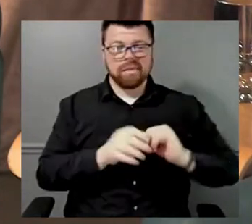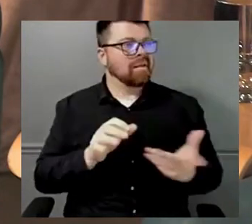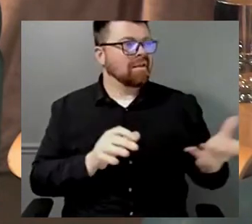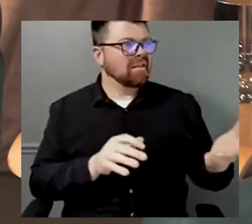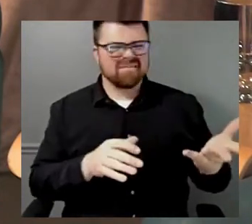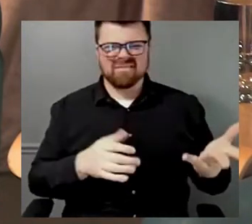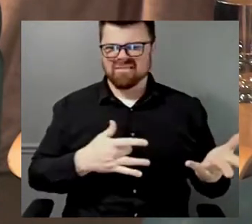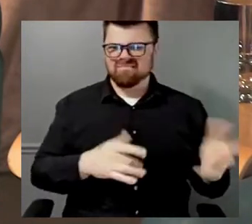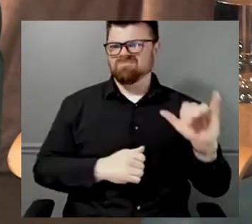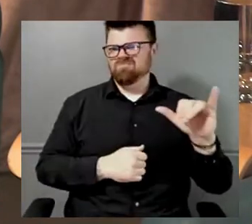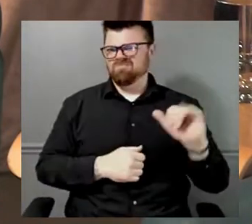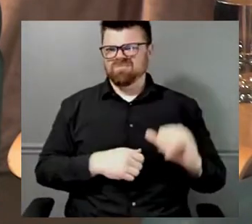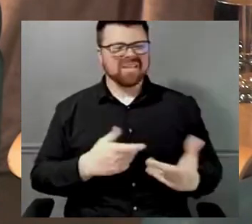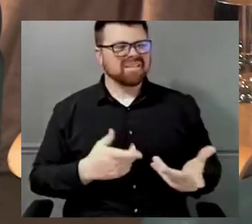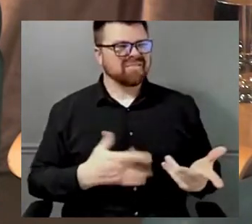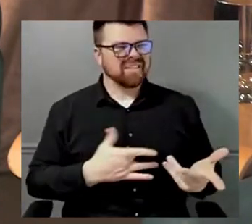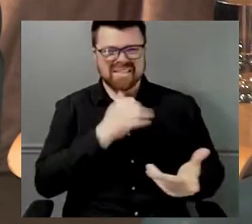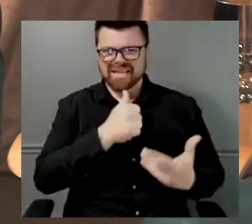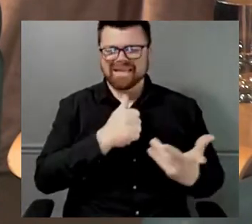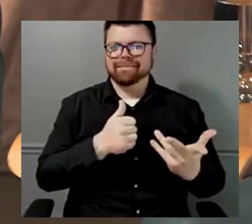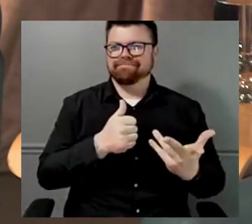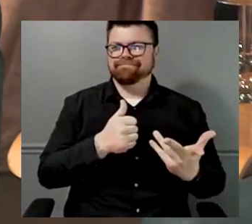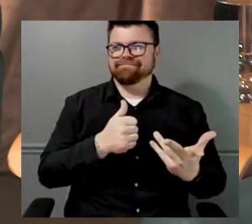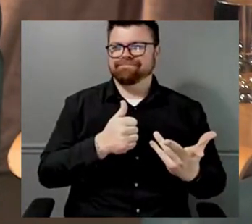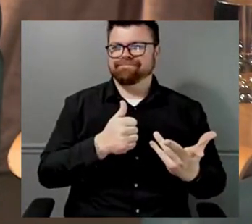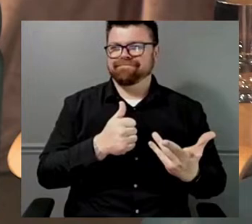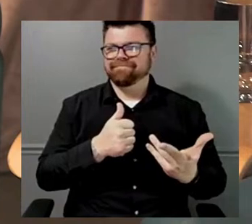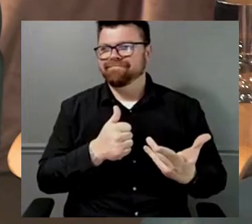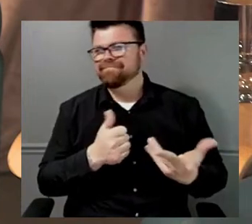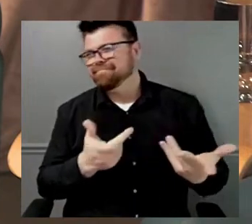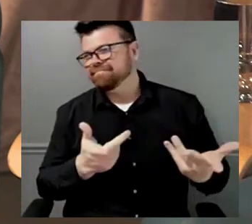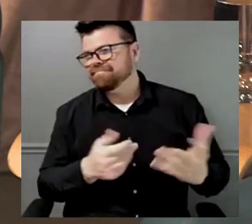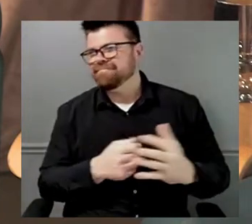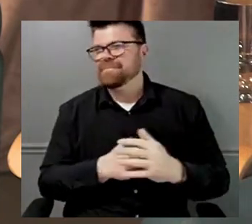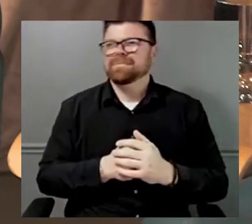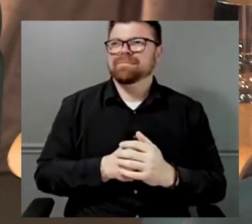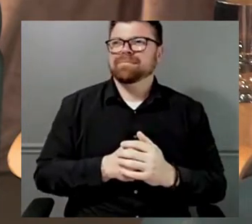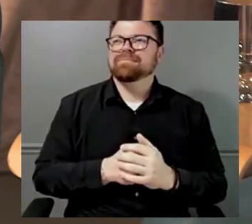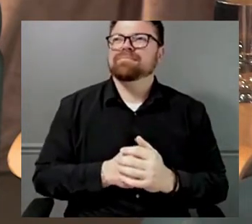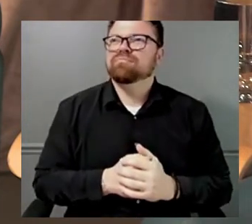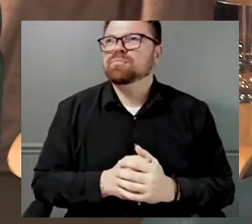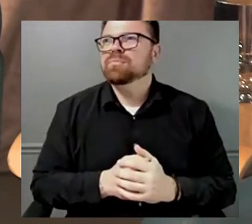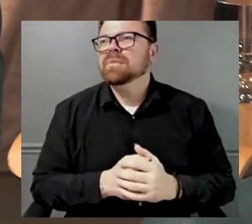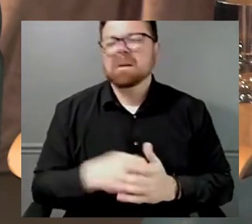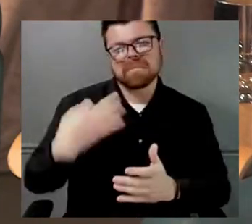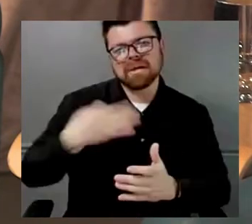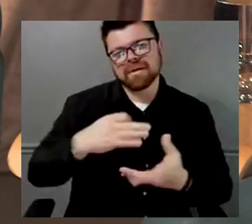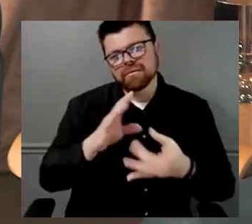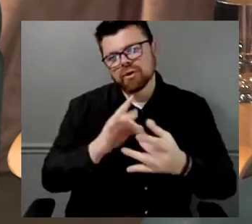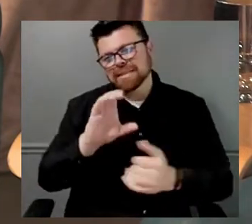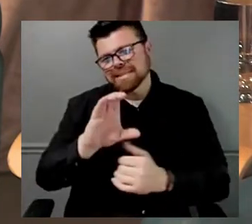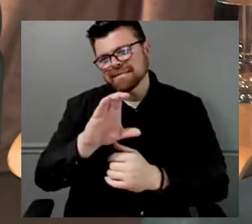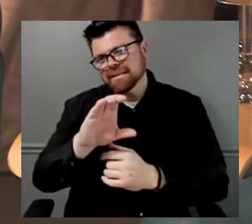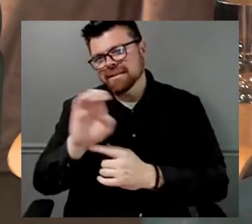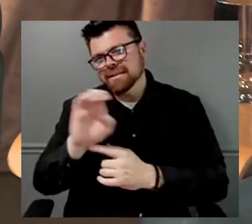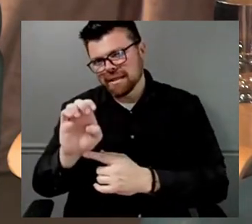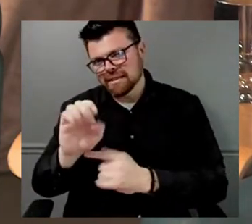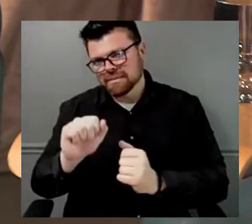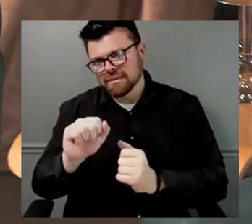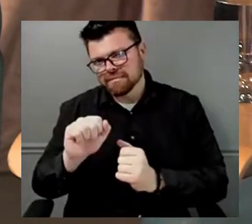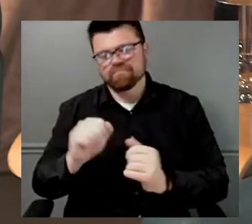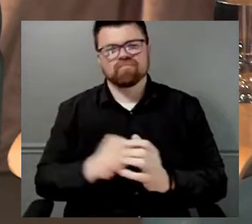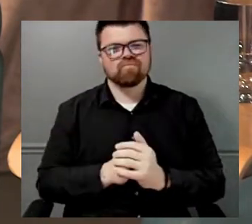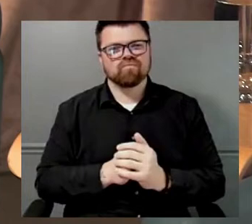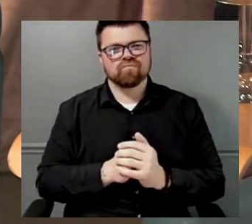way to perceive civic engagement as something that gets you somewhere. I think it's